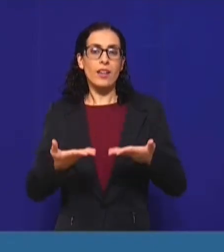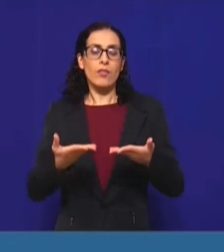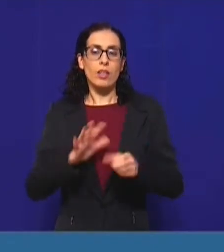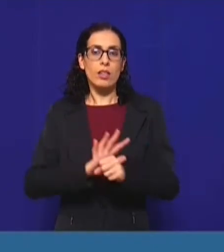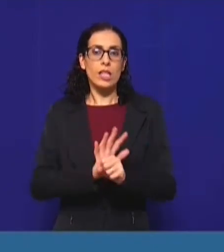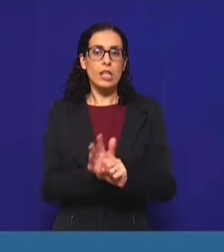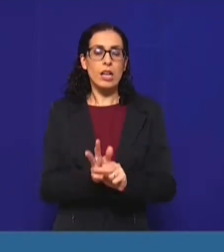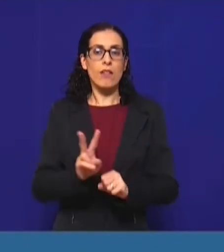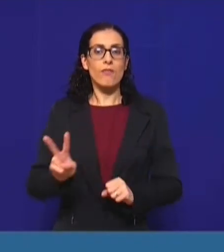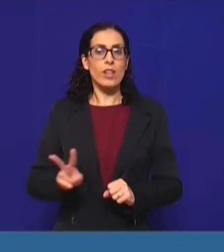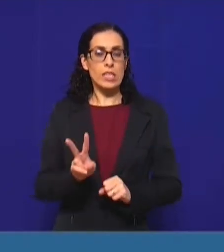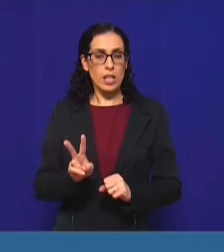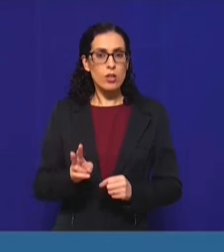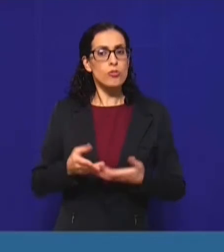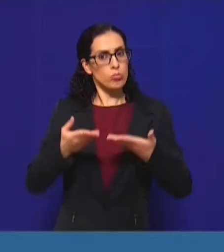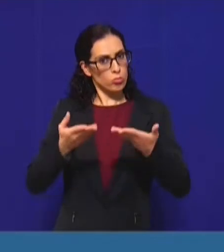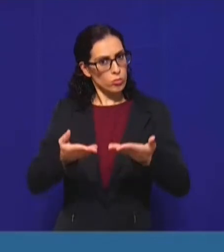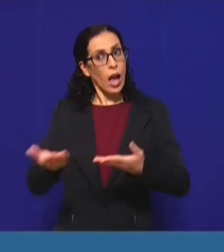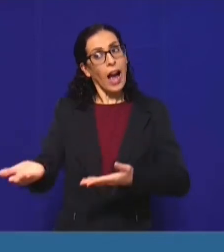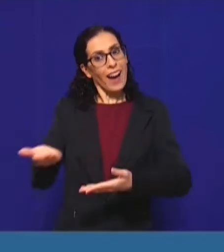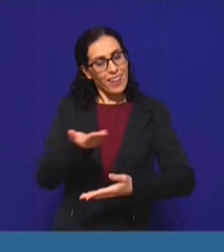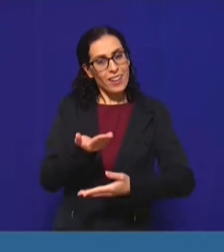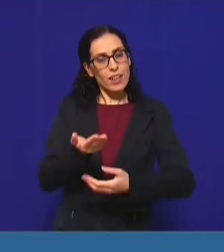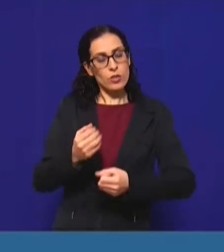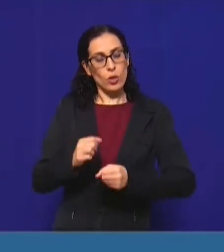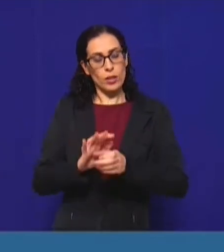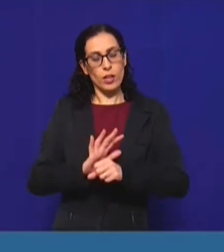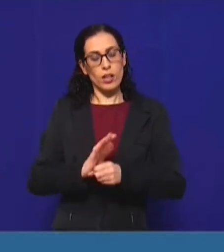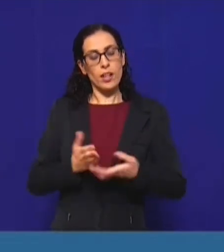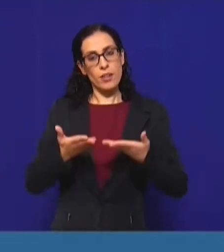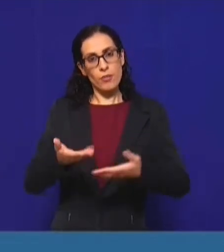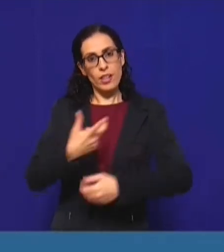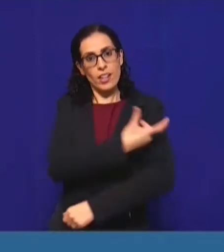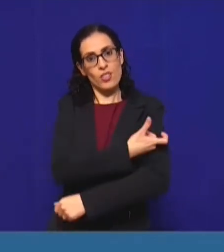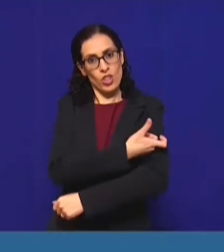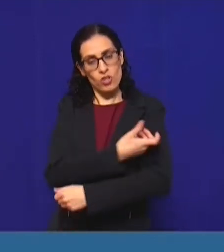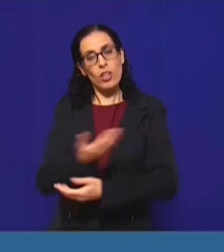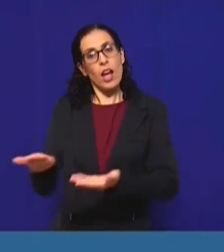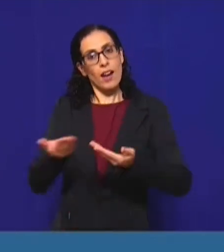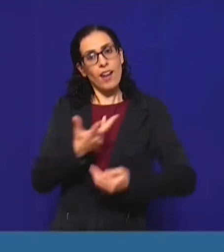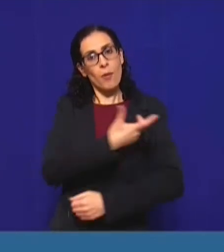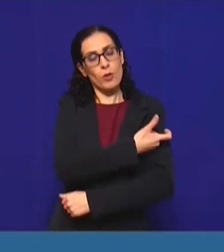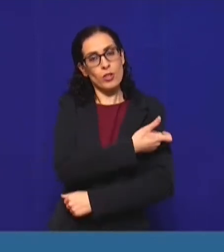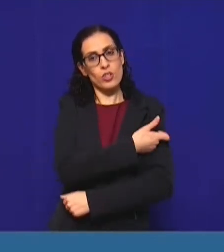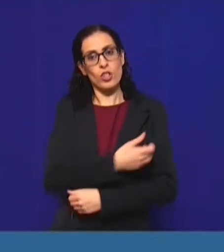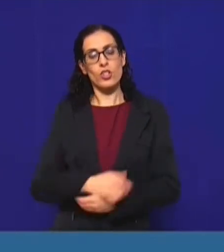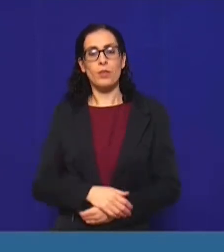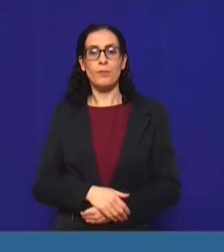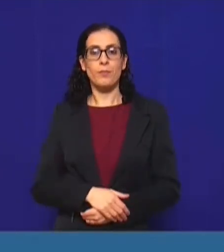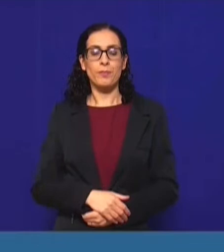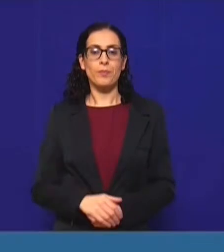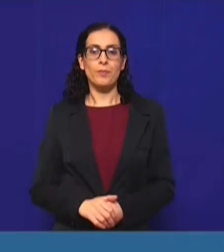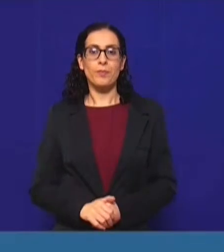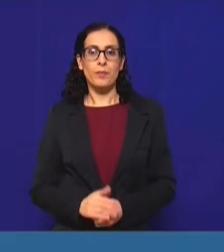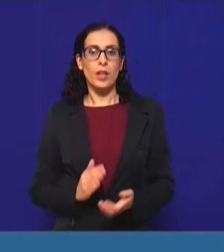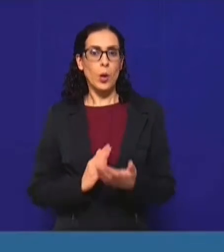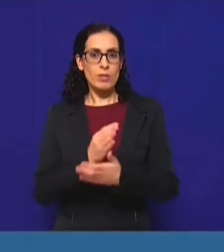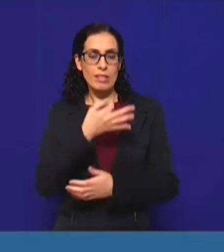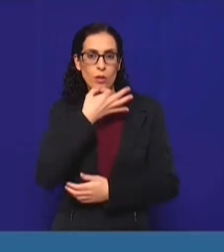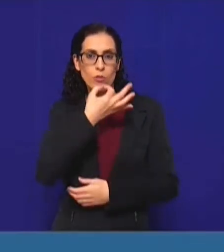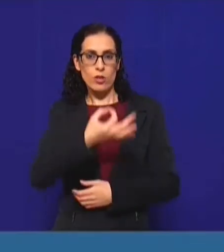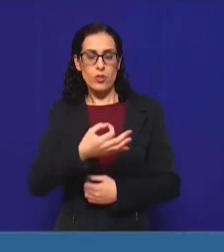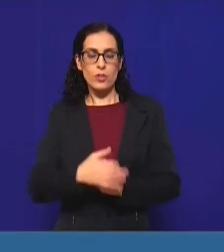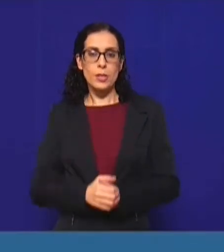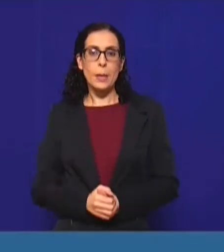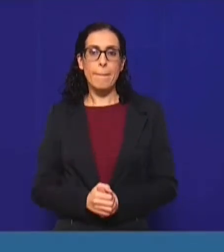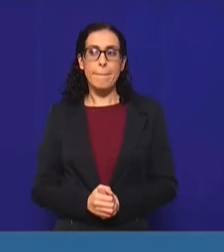get vaccinated so that we will be able to protect you. Thank you. Stay safe. Naddu għal-mistoqsijiet.